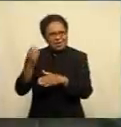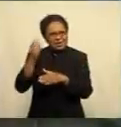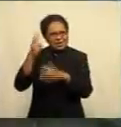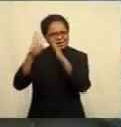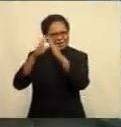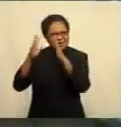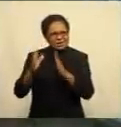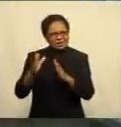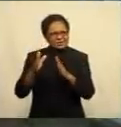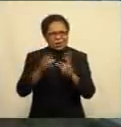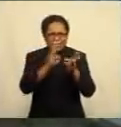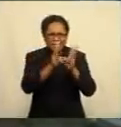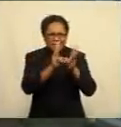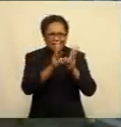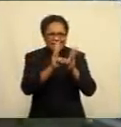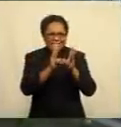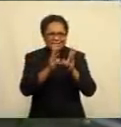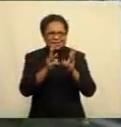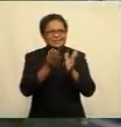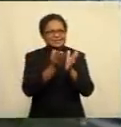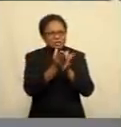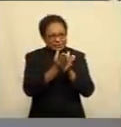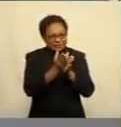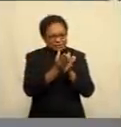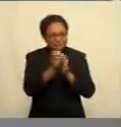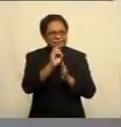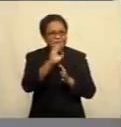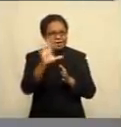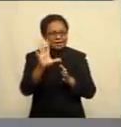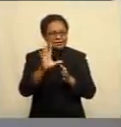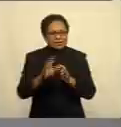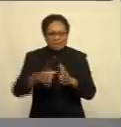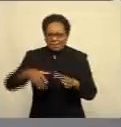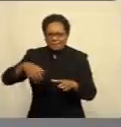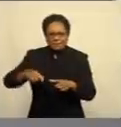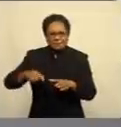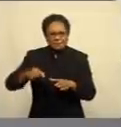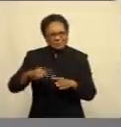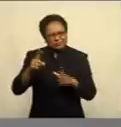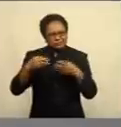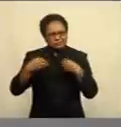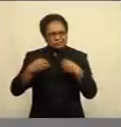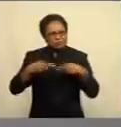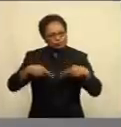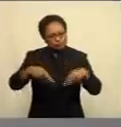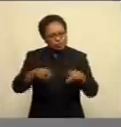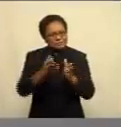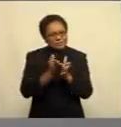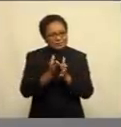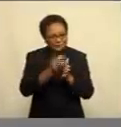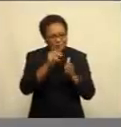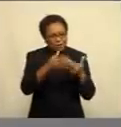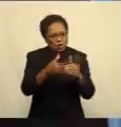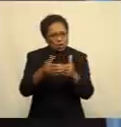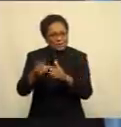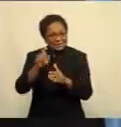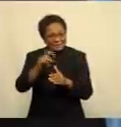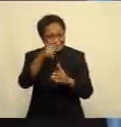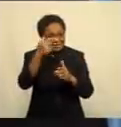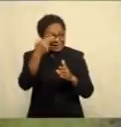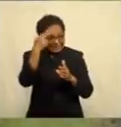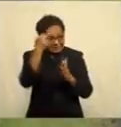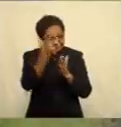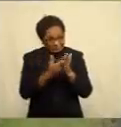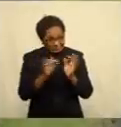meteorological services, mine pumping, private security services, and roading services. If your business is not in this list, close it